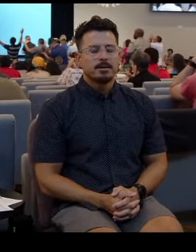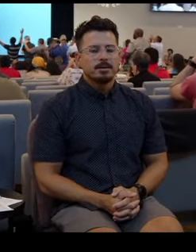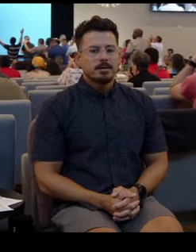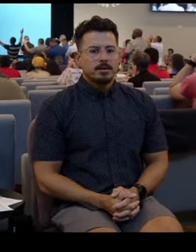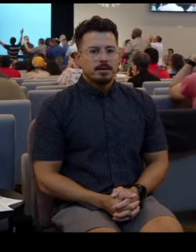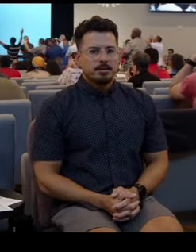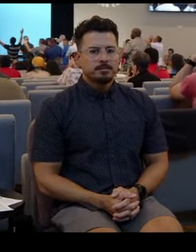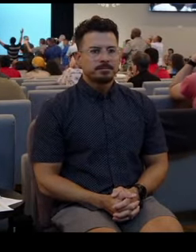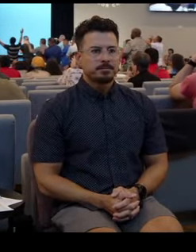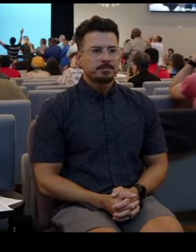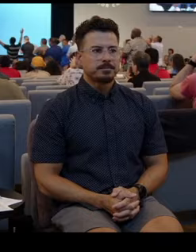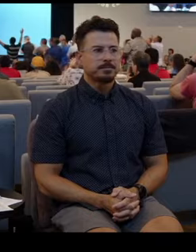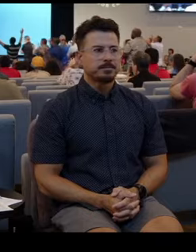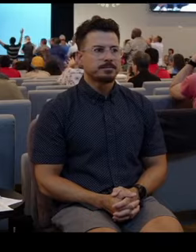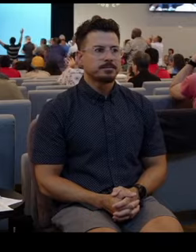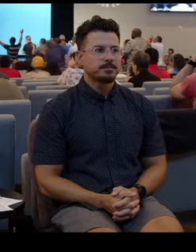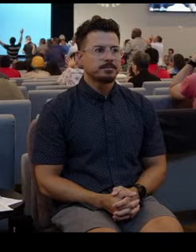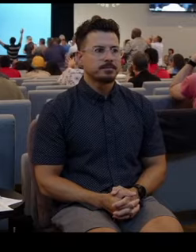Hallelujah.